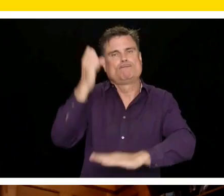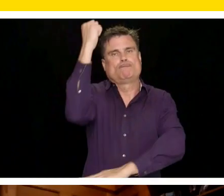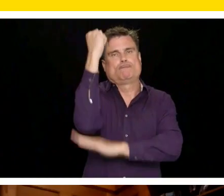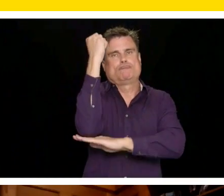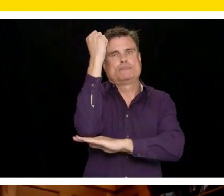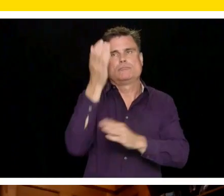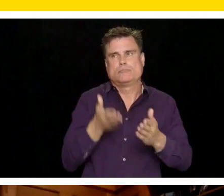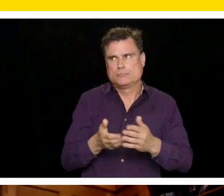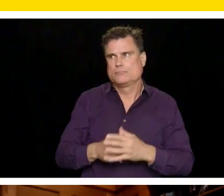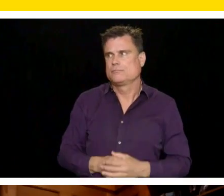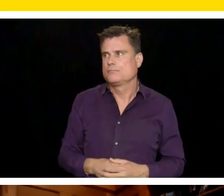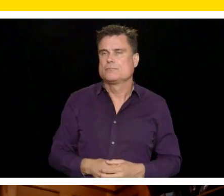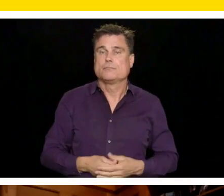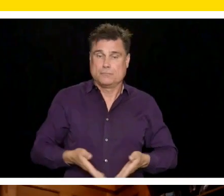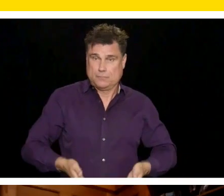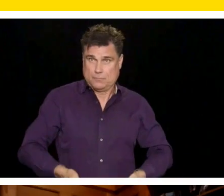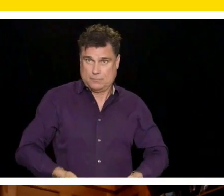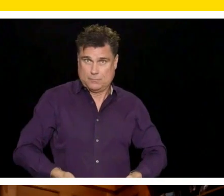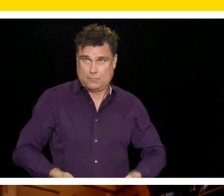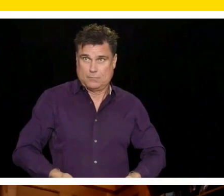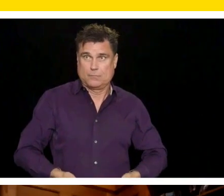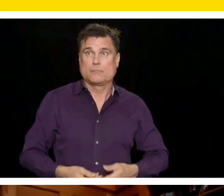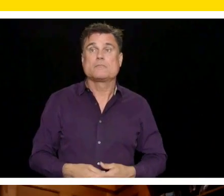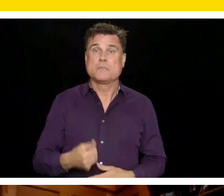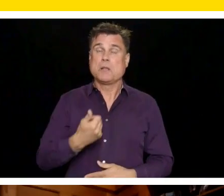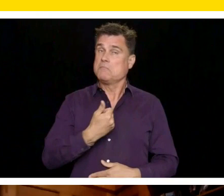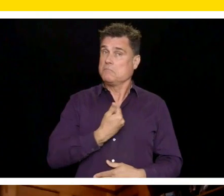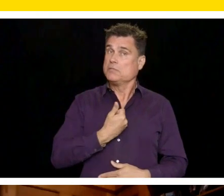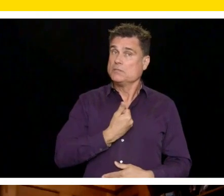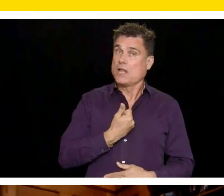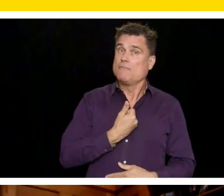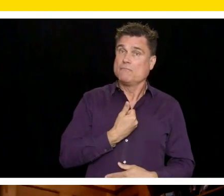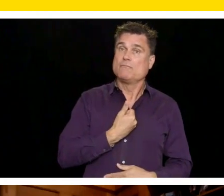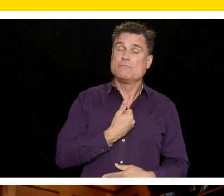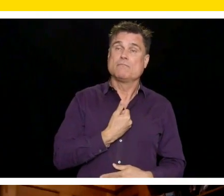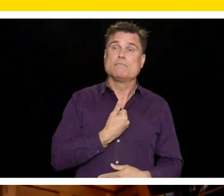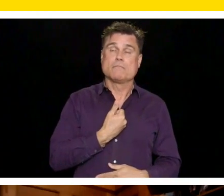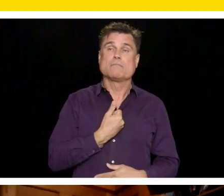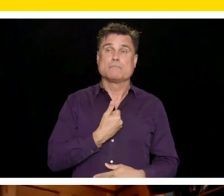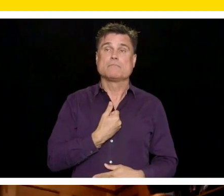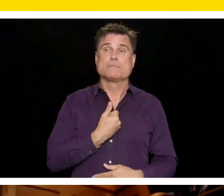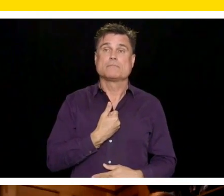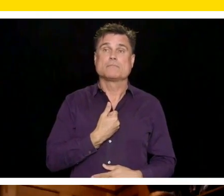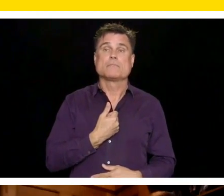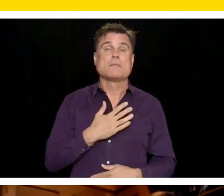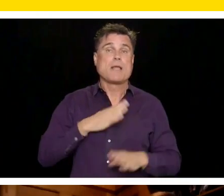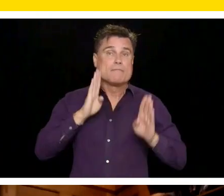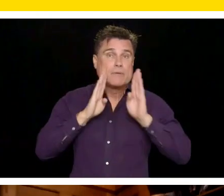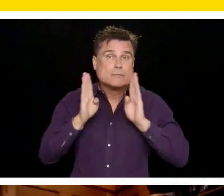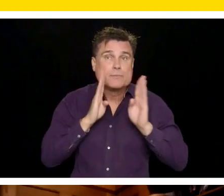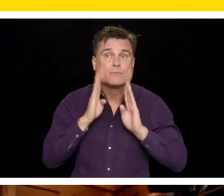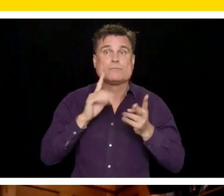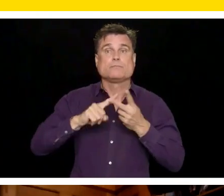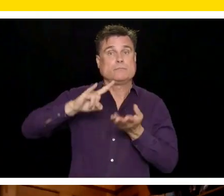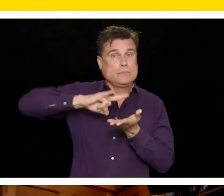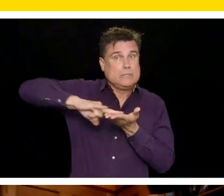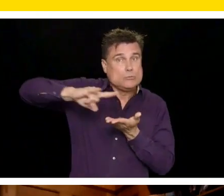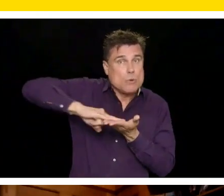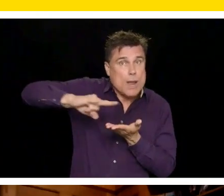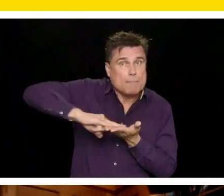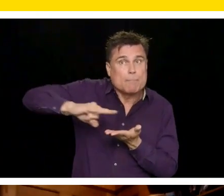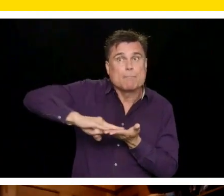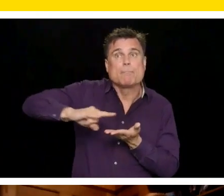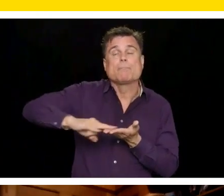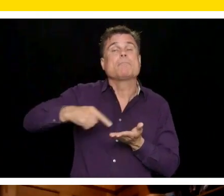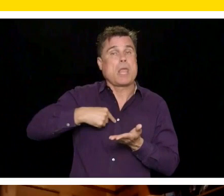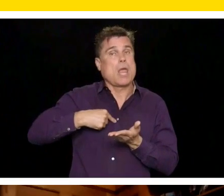the local restaurant that I'm taking out from. My husband have 4 more restaurants in Nelson to either dine in or take